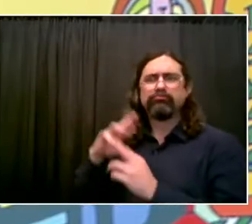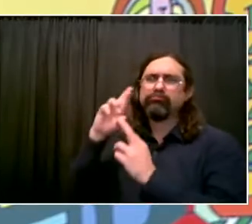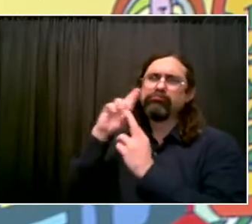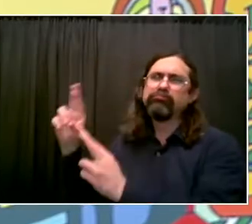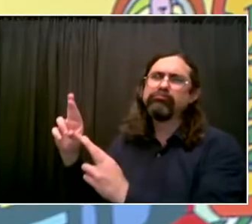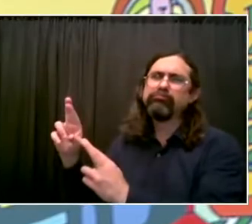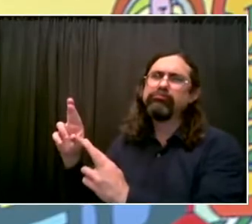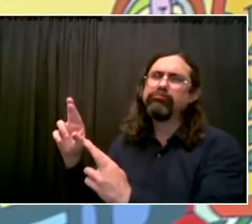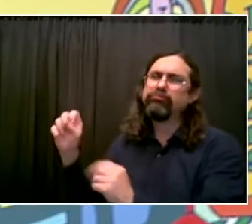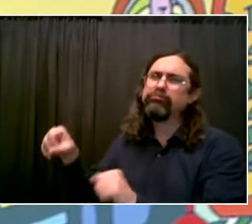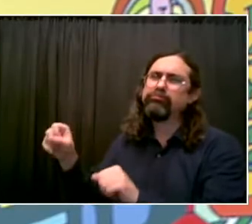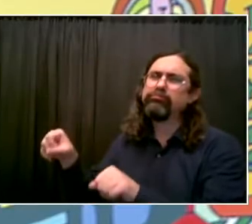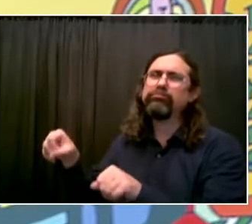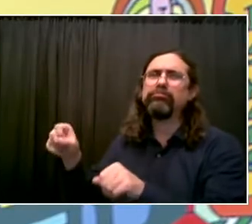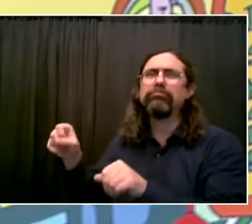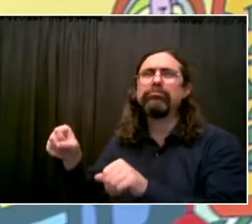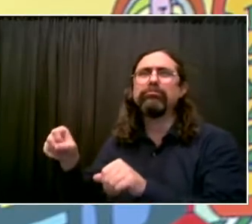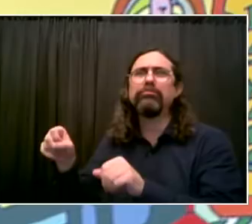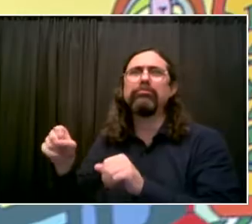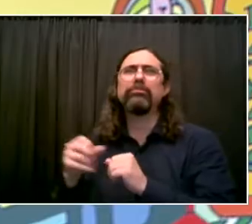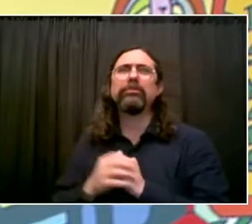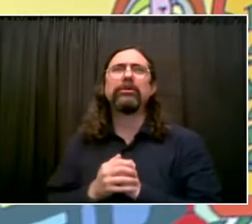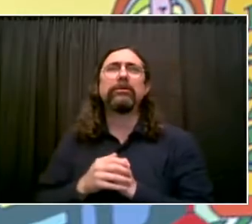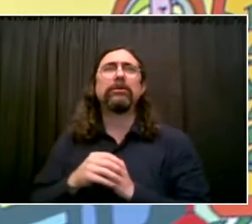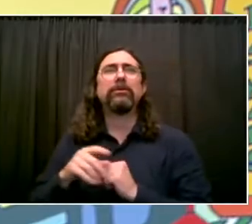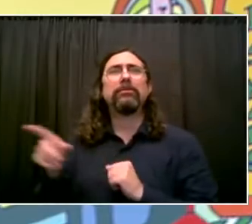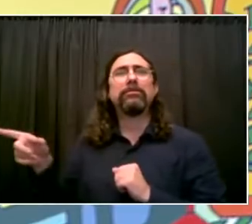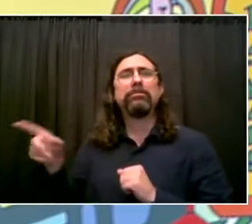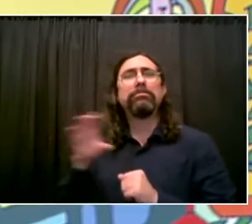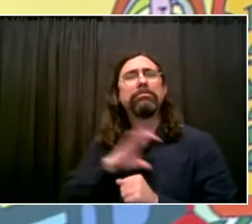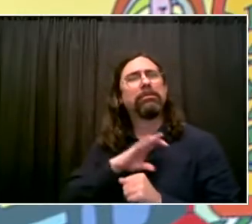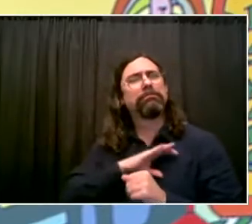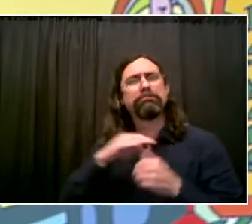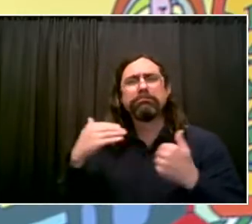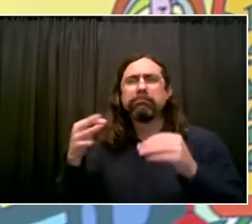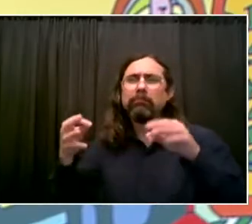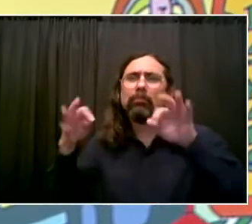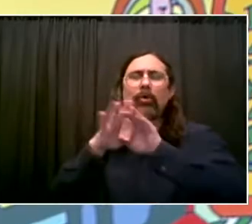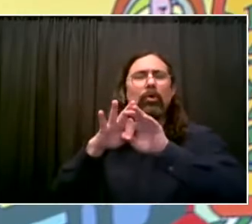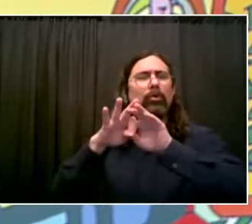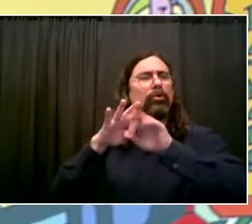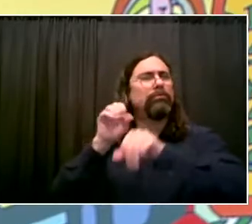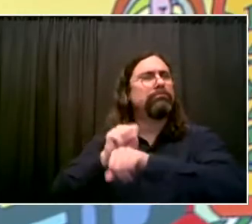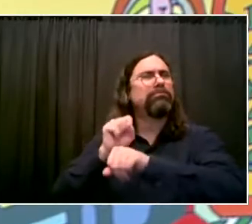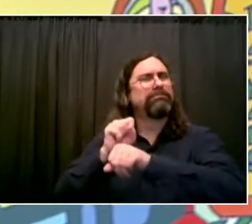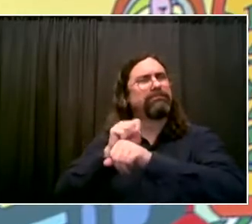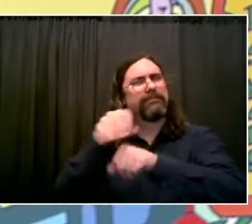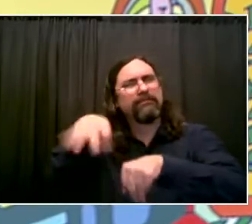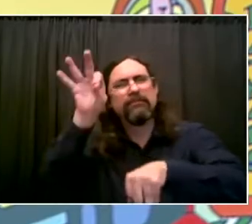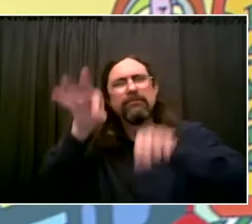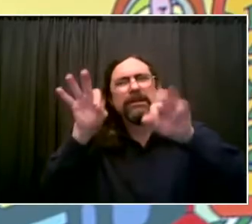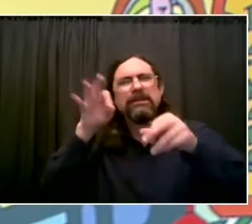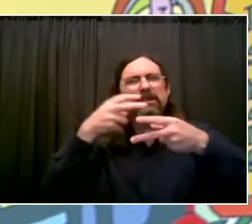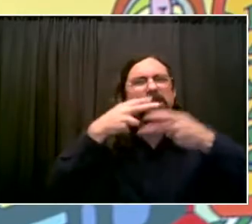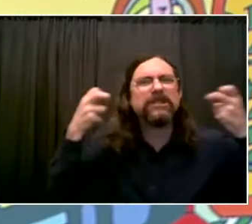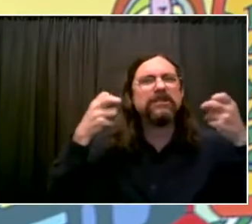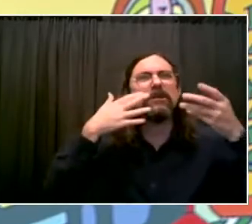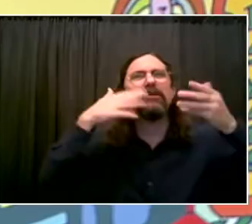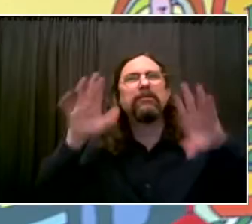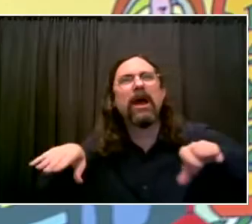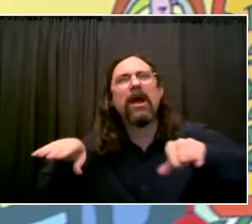lead to more effective prosecutions. Now that the courts are finally back, this is only week 2, but I think we are